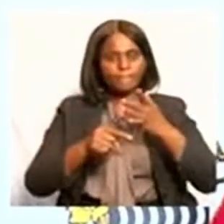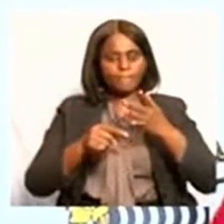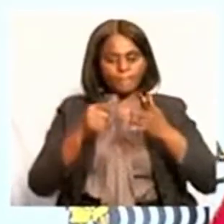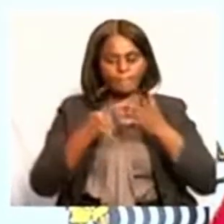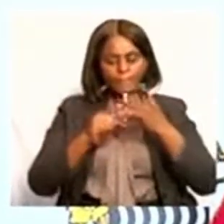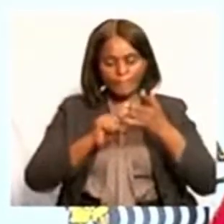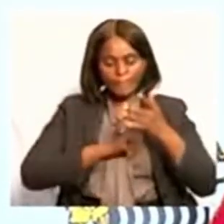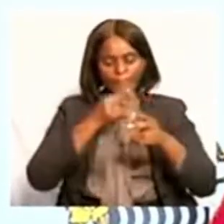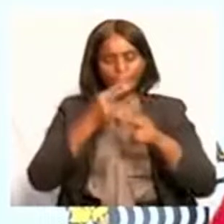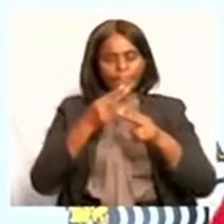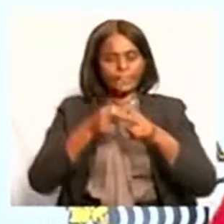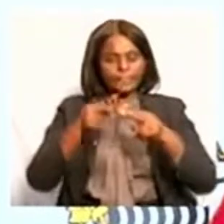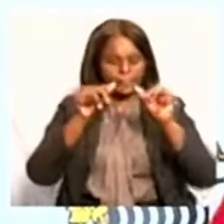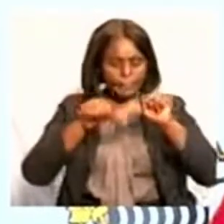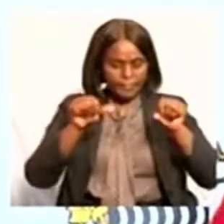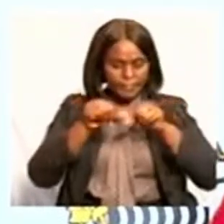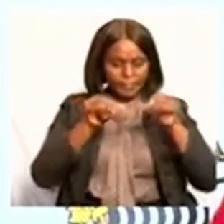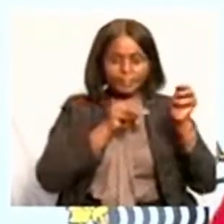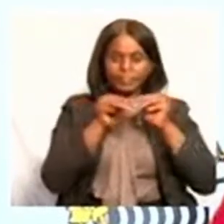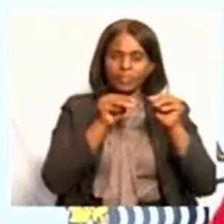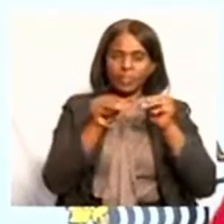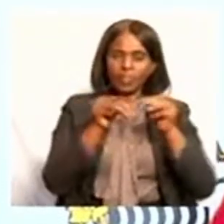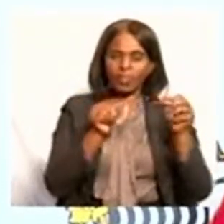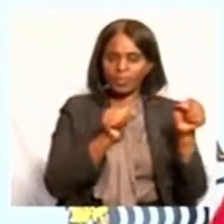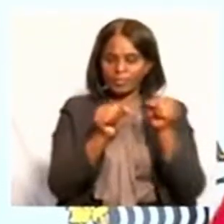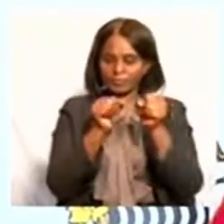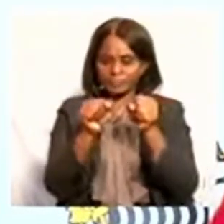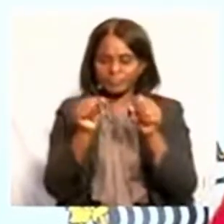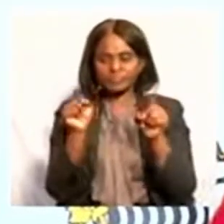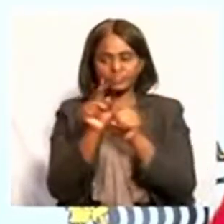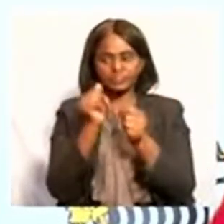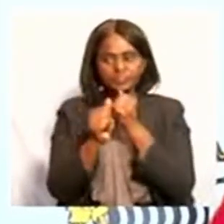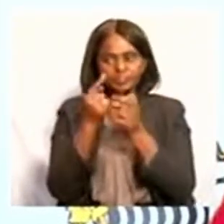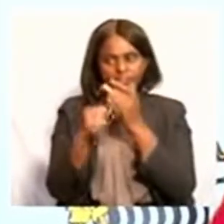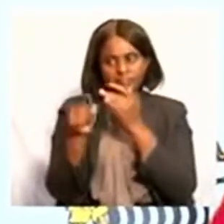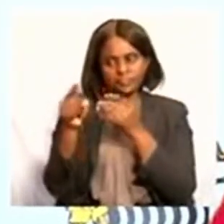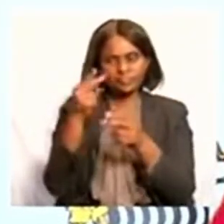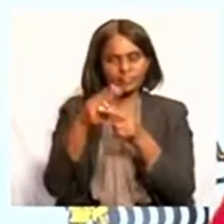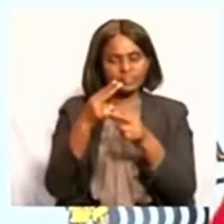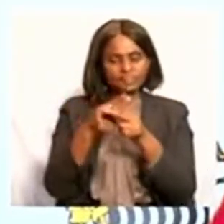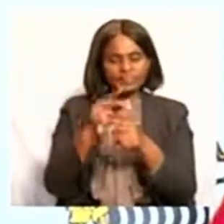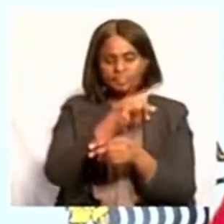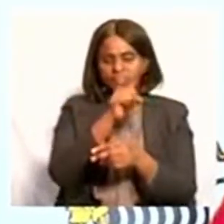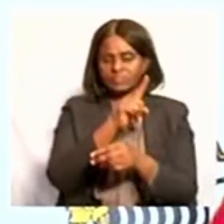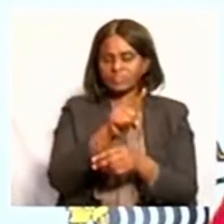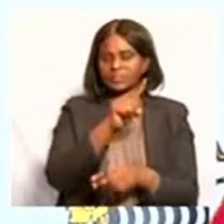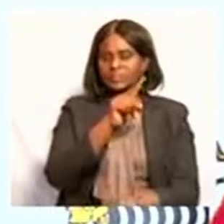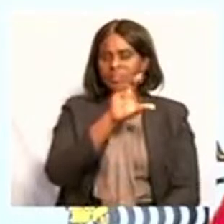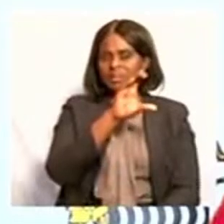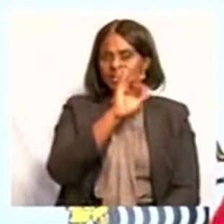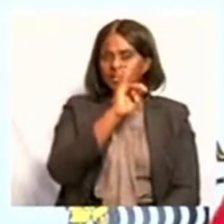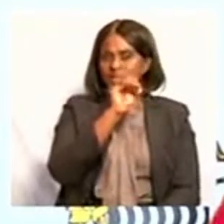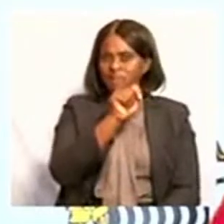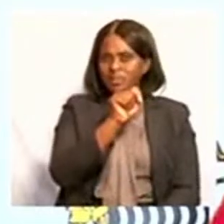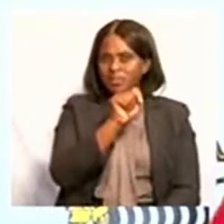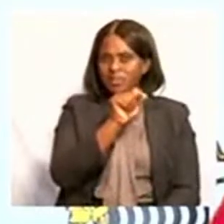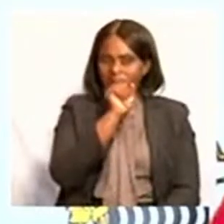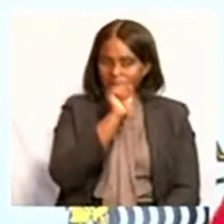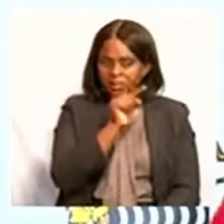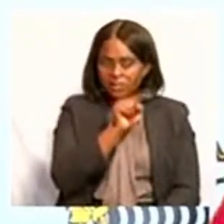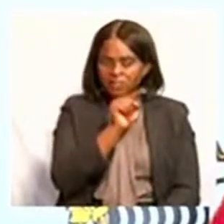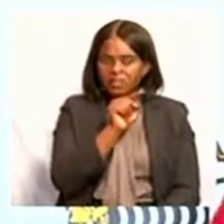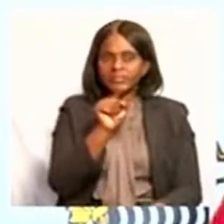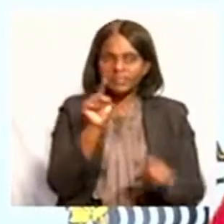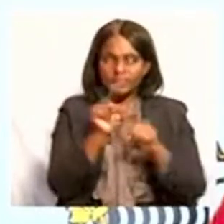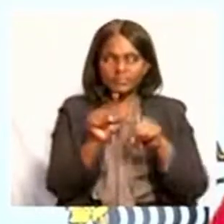what we are calling an audit management system, which is called ZSIT. So this is